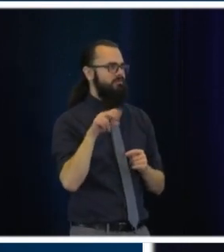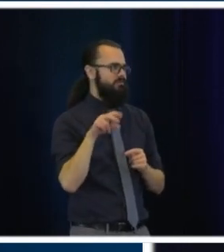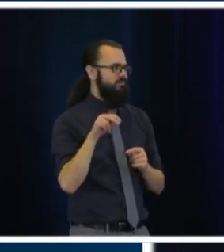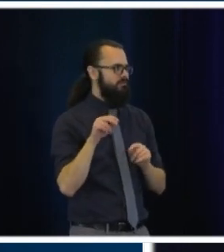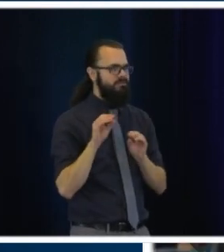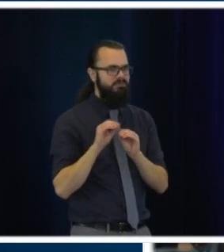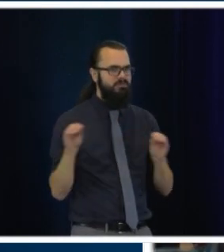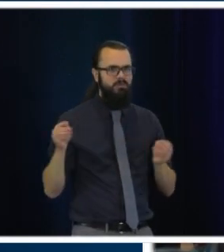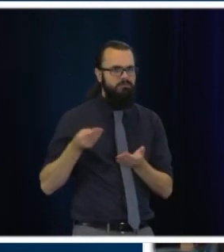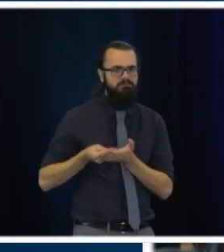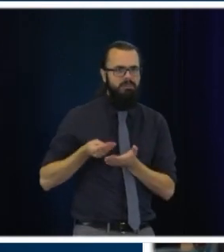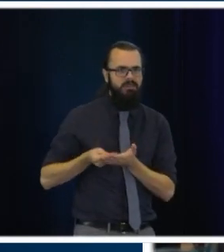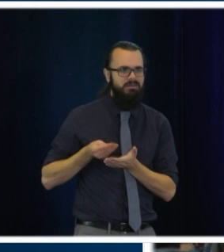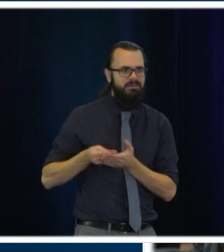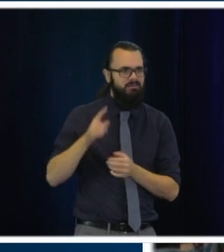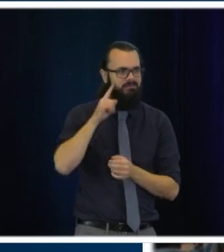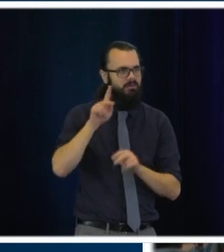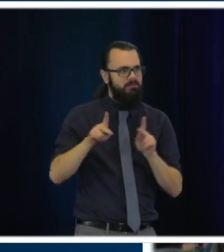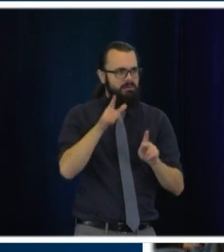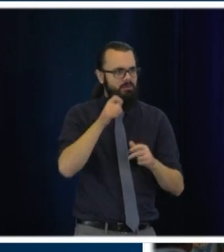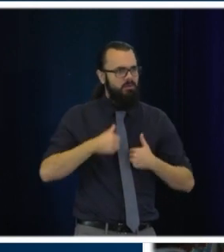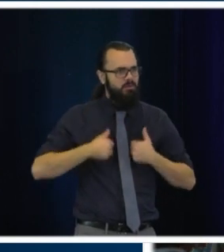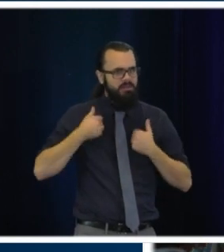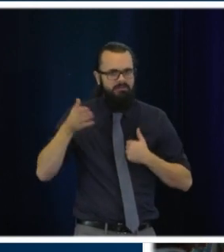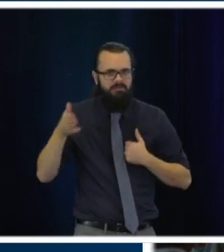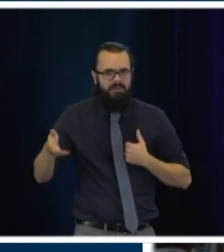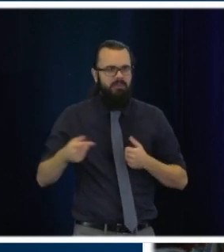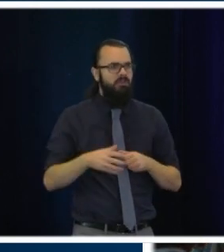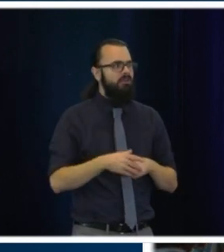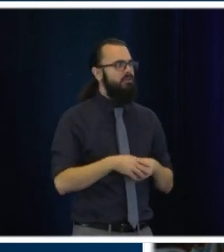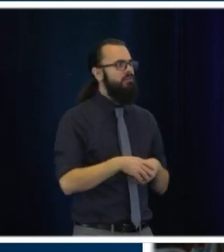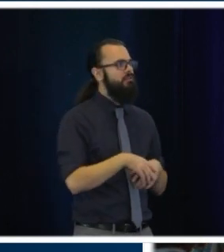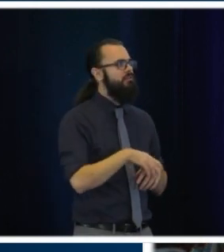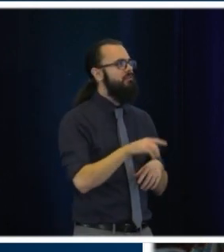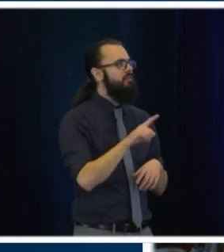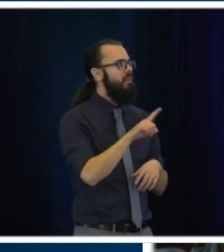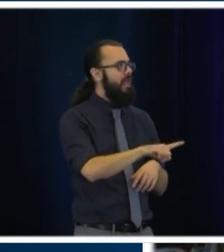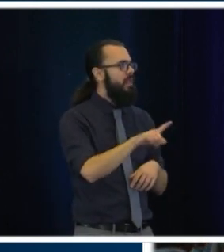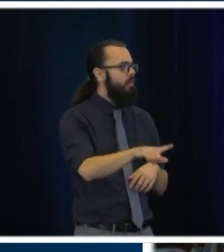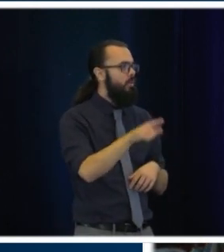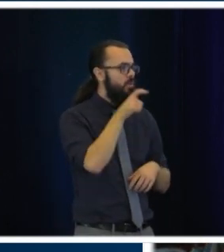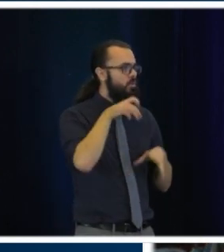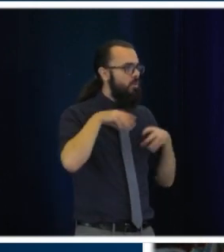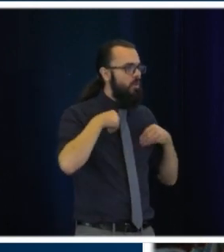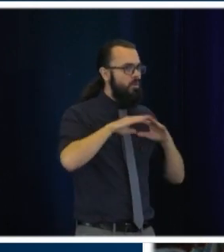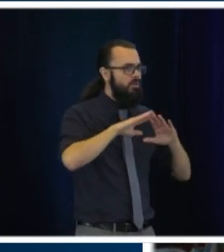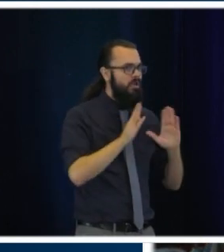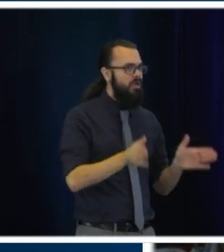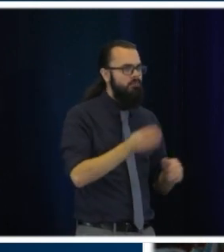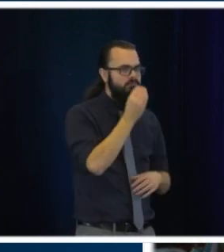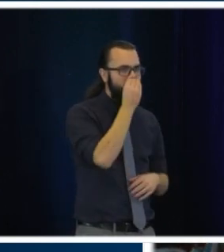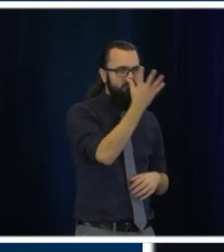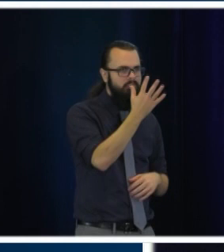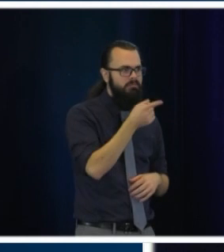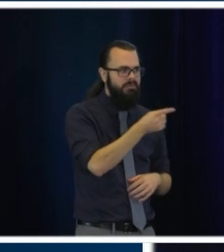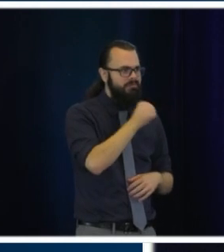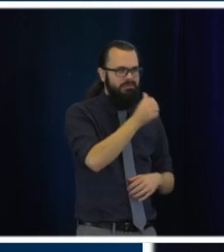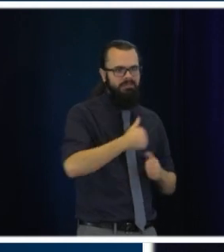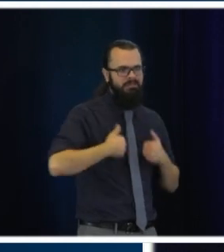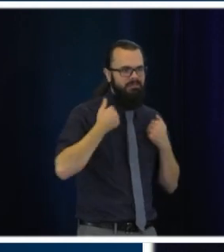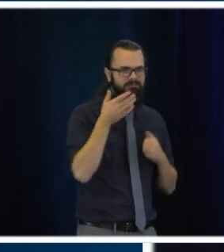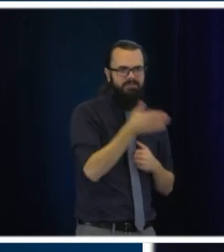house. So they weren't worried about it. So there's a variety of different things that happen. We know here in the city of Columbus, so